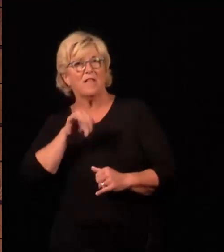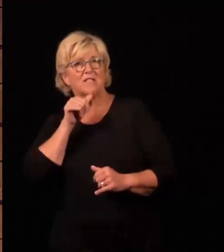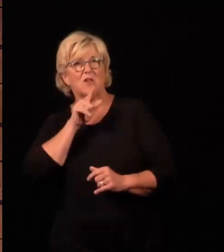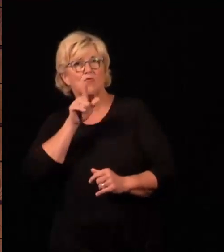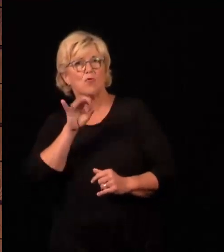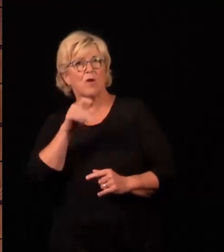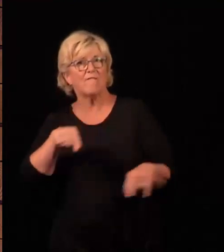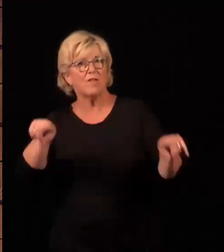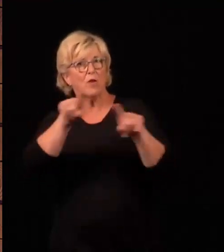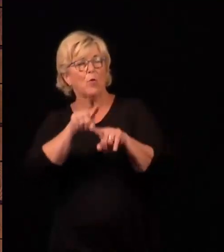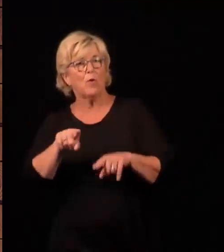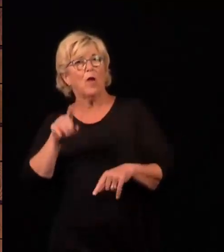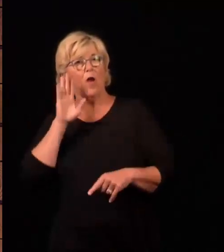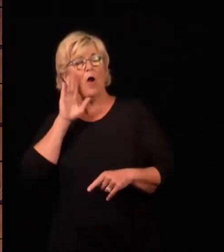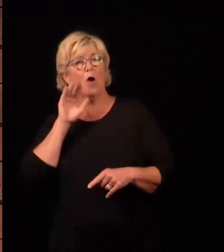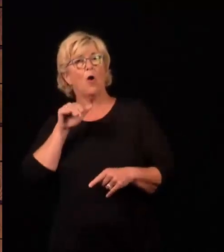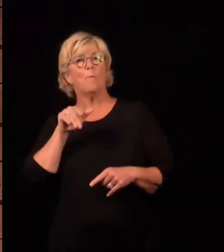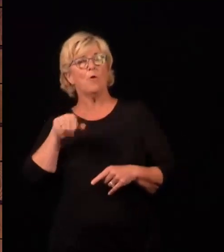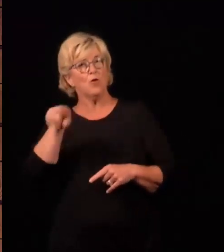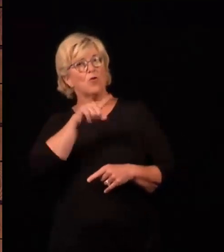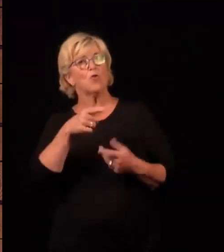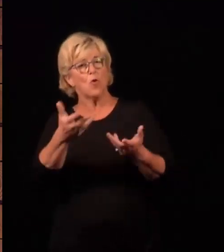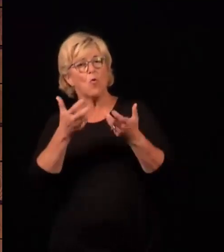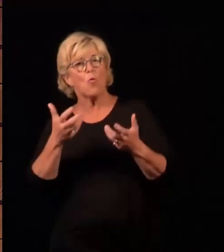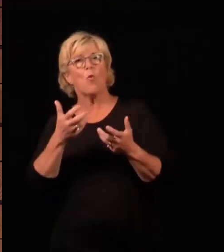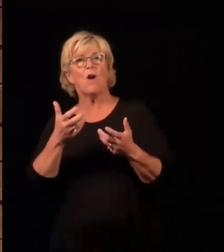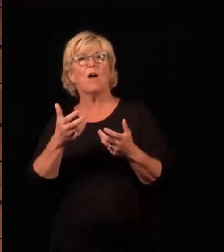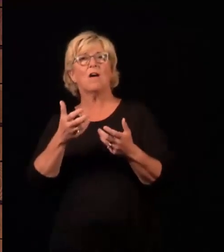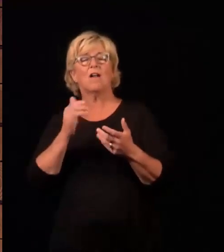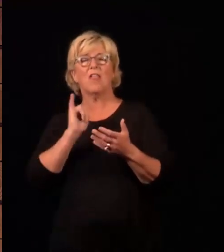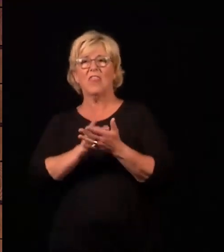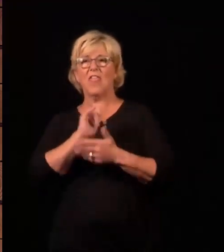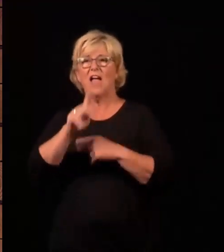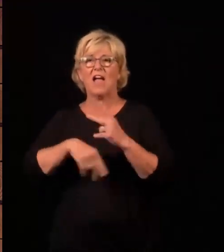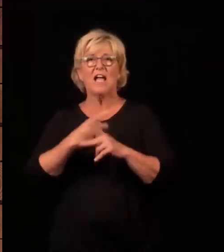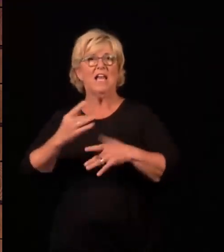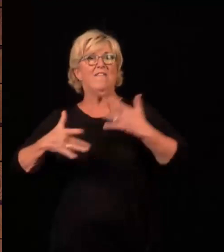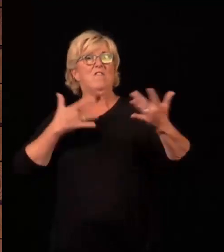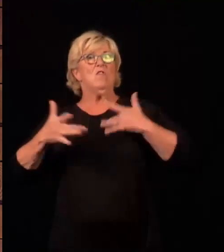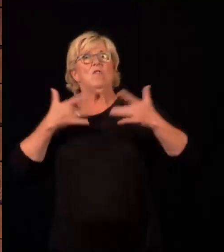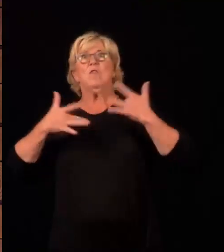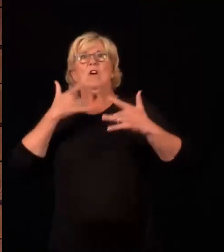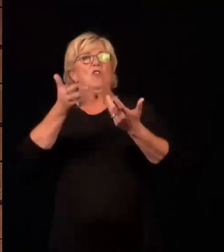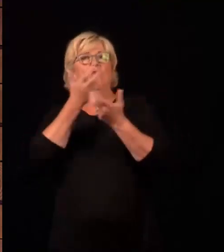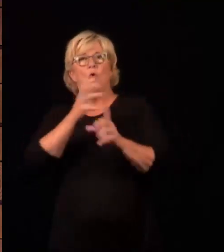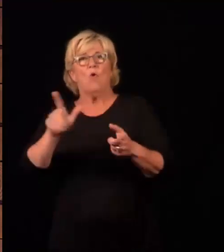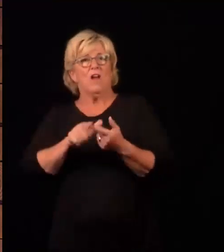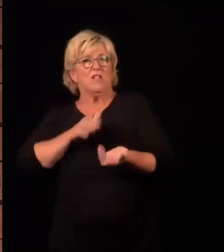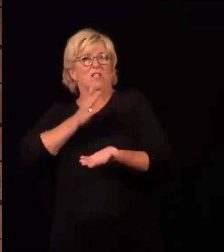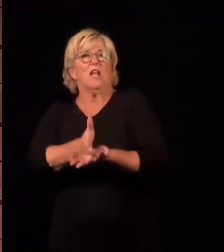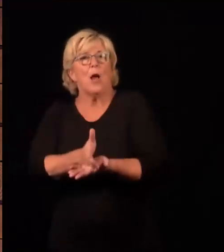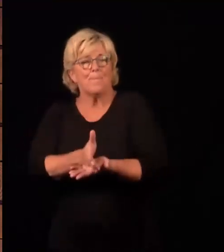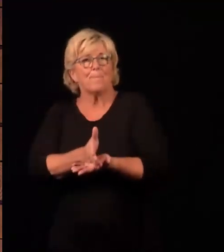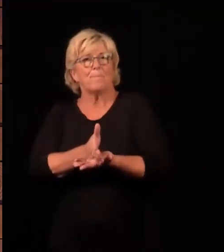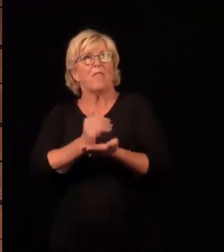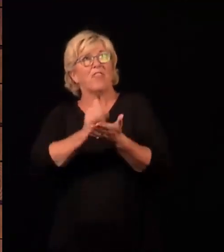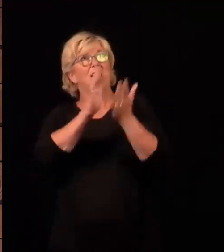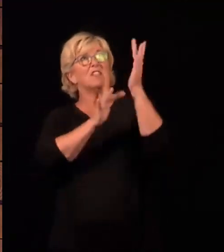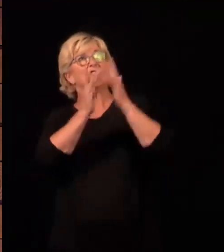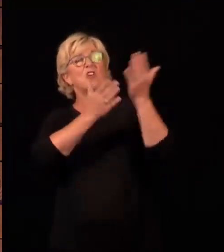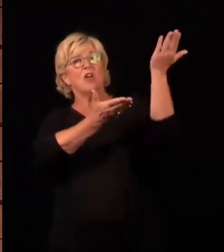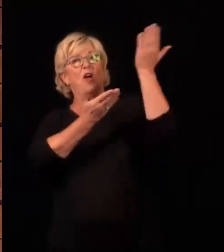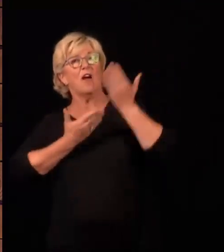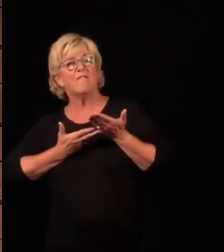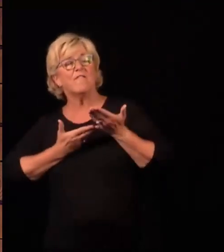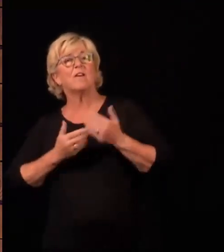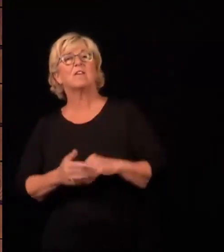I hope with me that you want the unstoppable joy that Christ offers. Well, then in